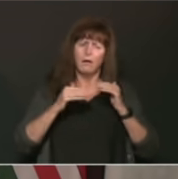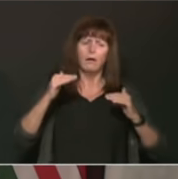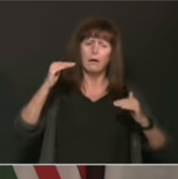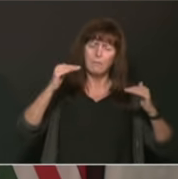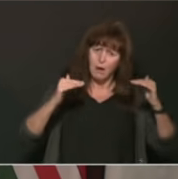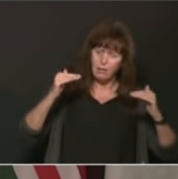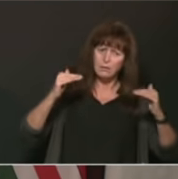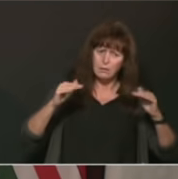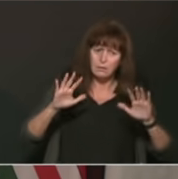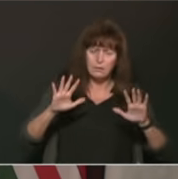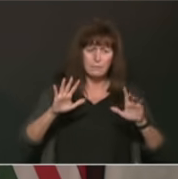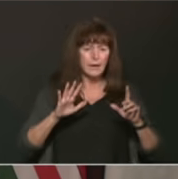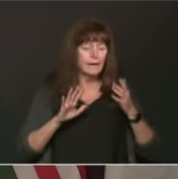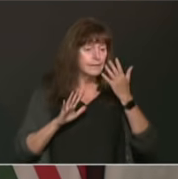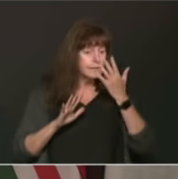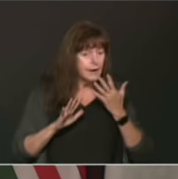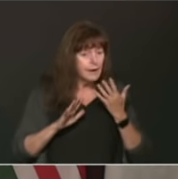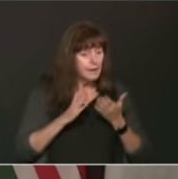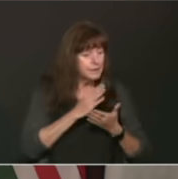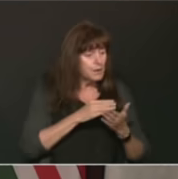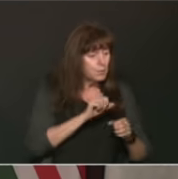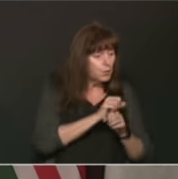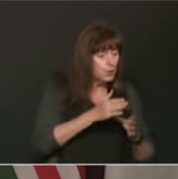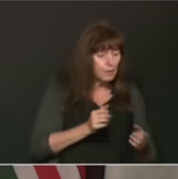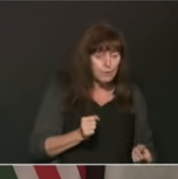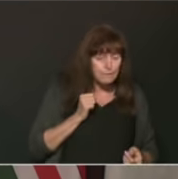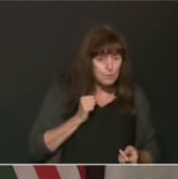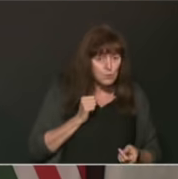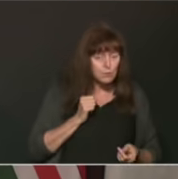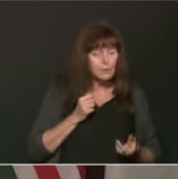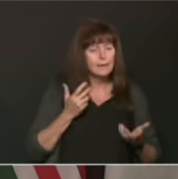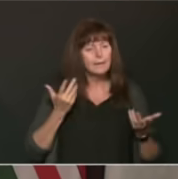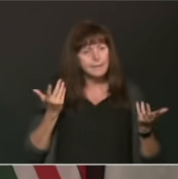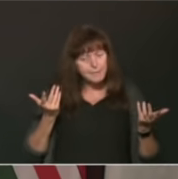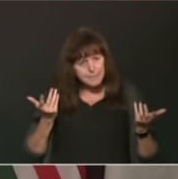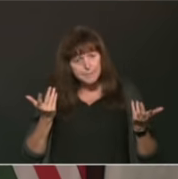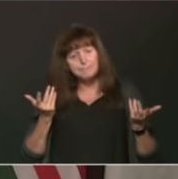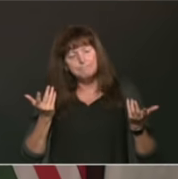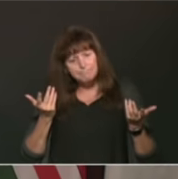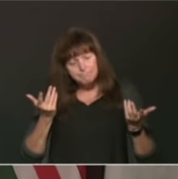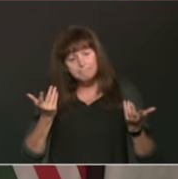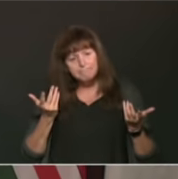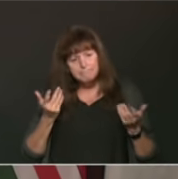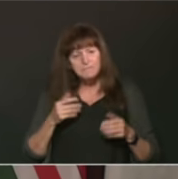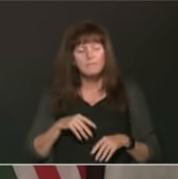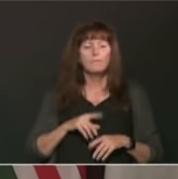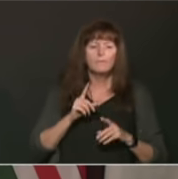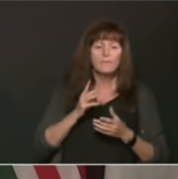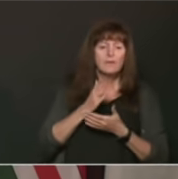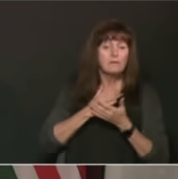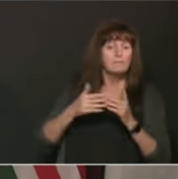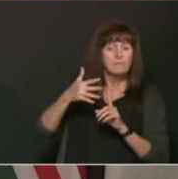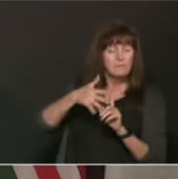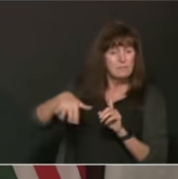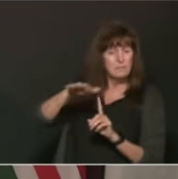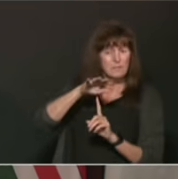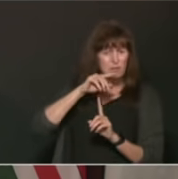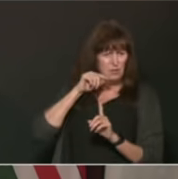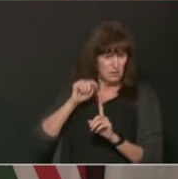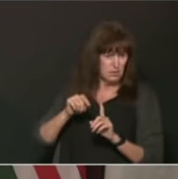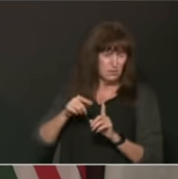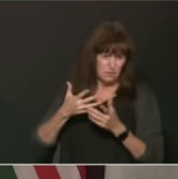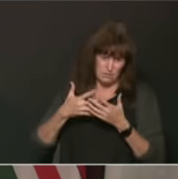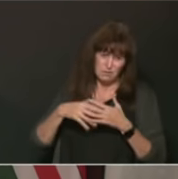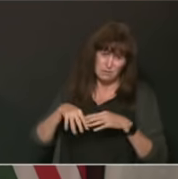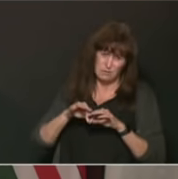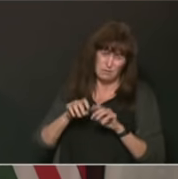to be immunized, but in some settings, it's absolutely essential that they be immunized. And we must learn from